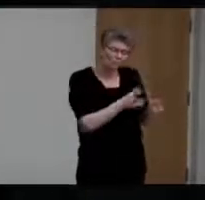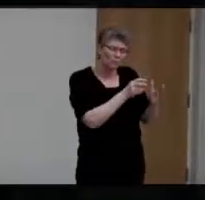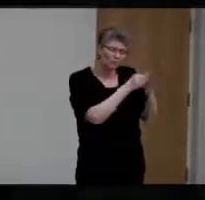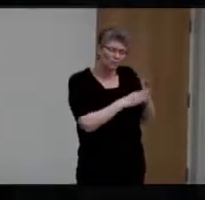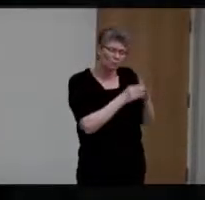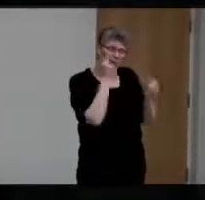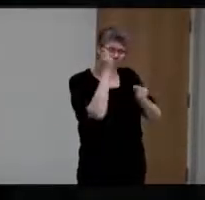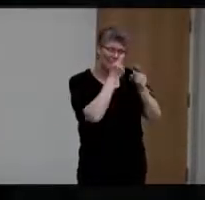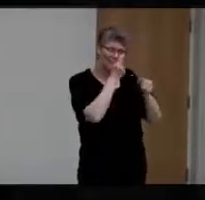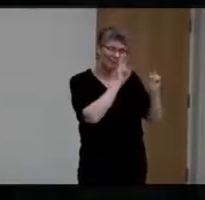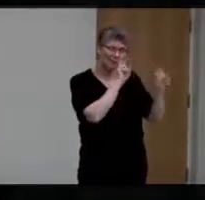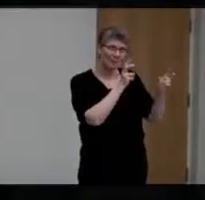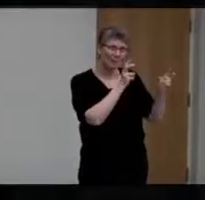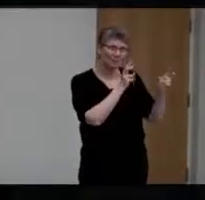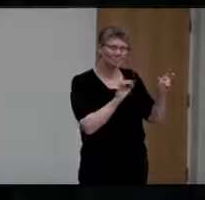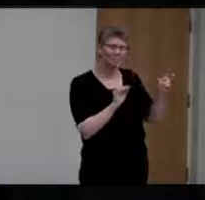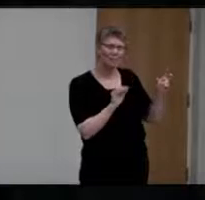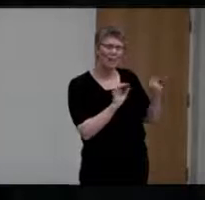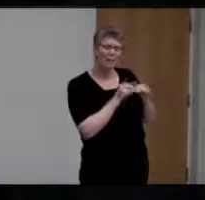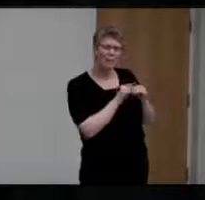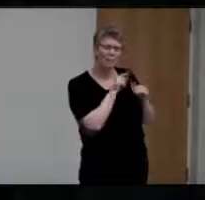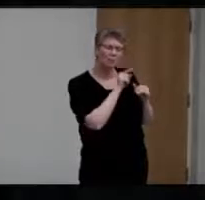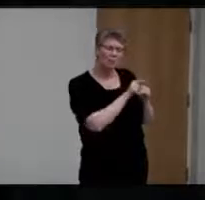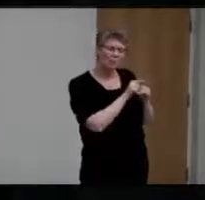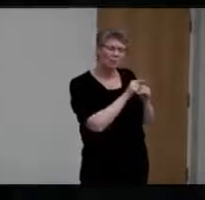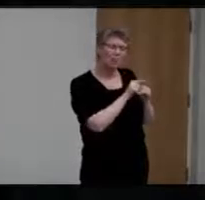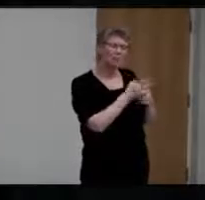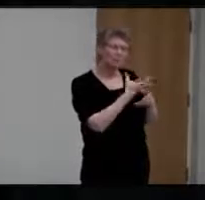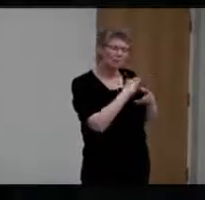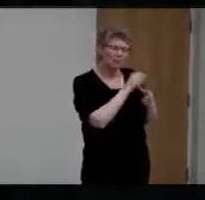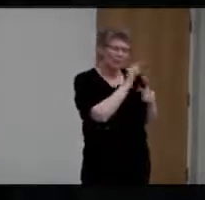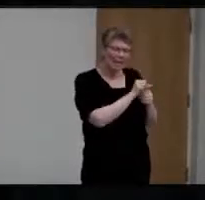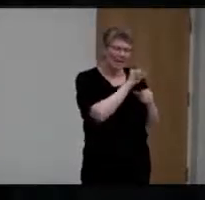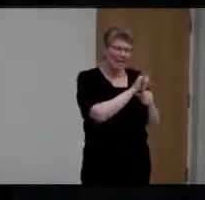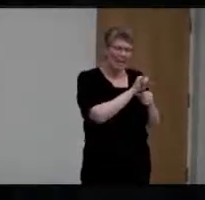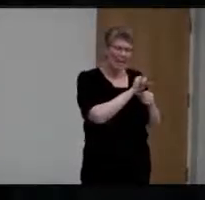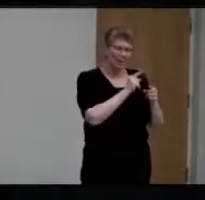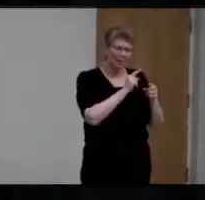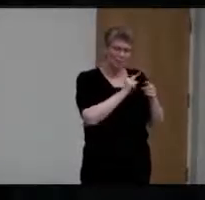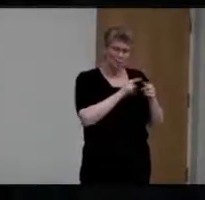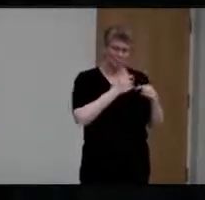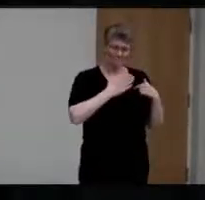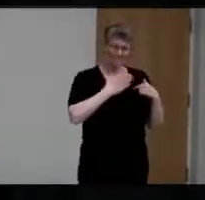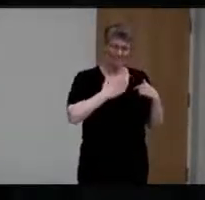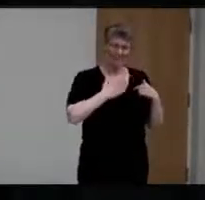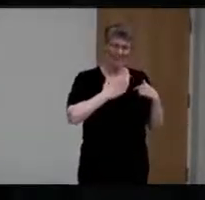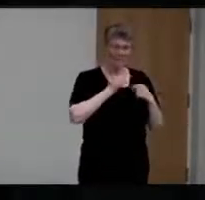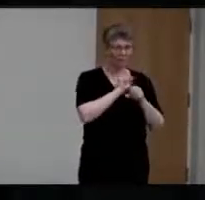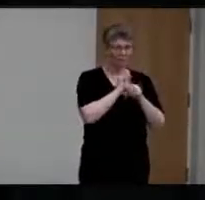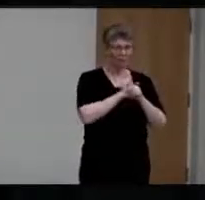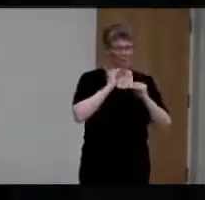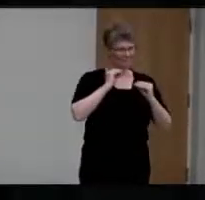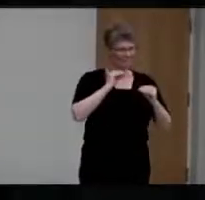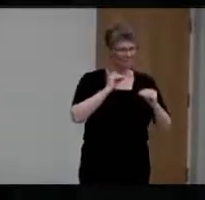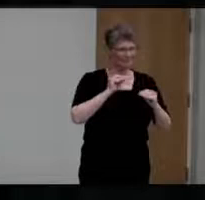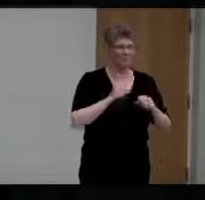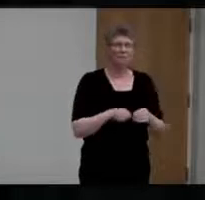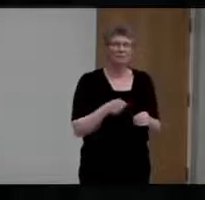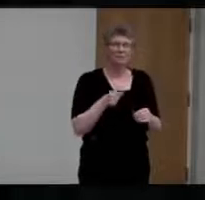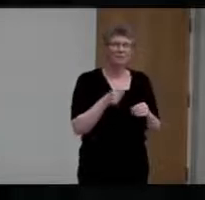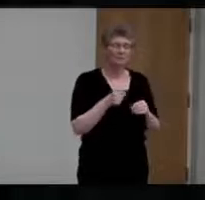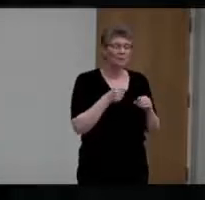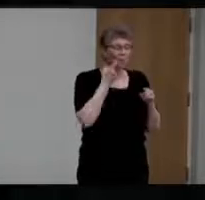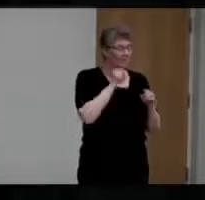them to how they would incorporate AI into my job, right? These are engineering students, they're going to work with AI systems, they're going to create